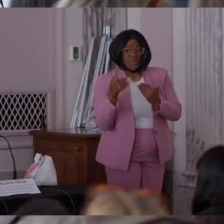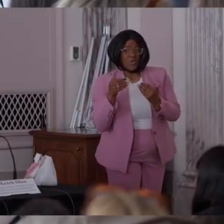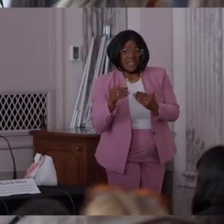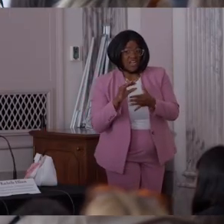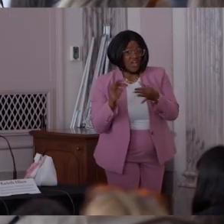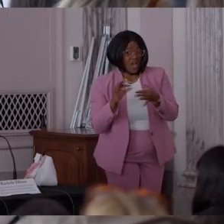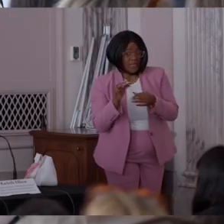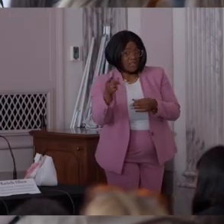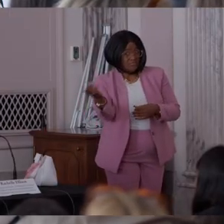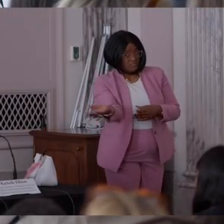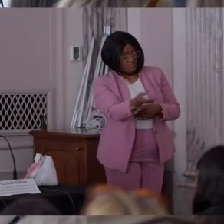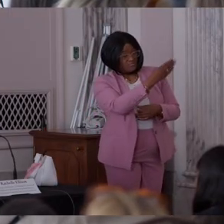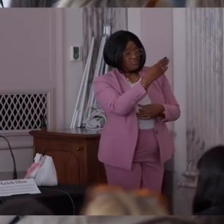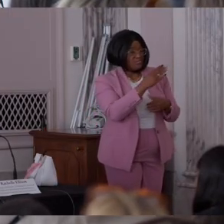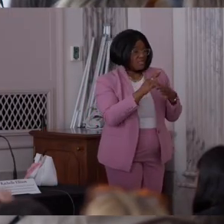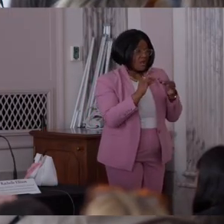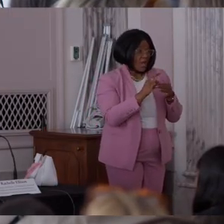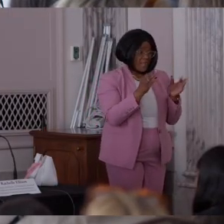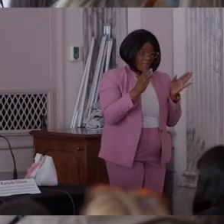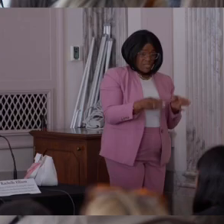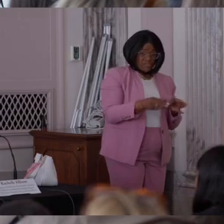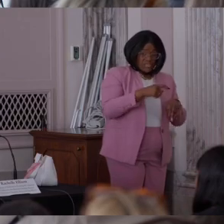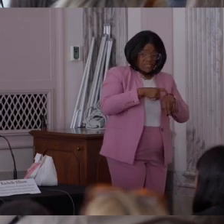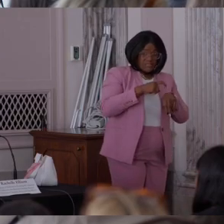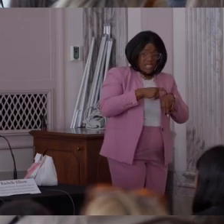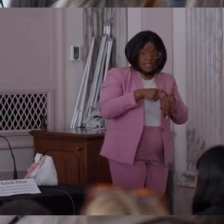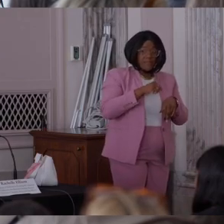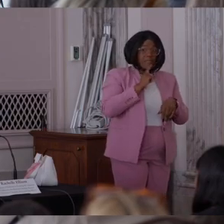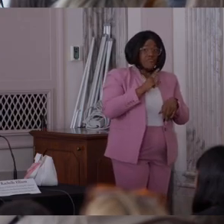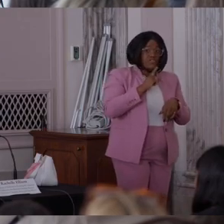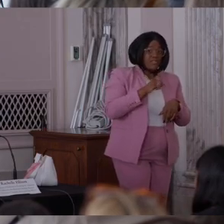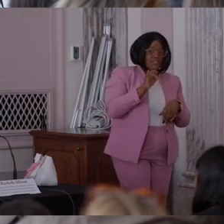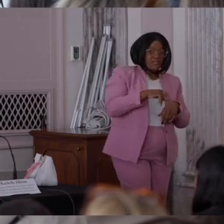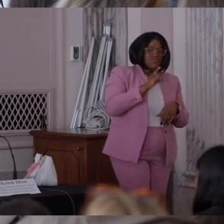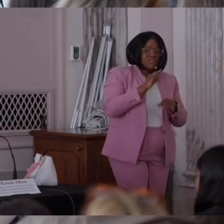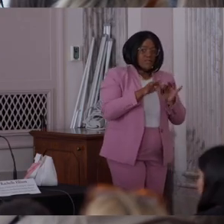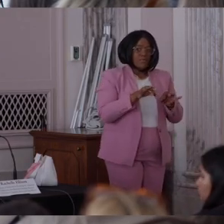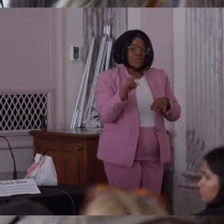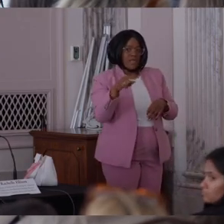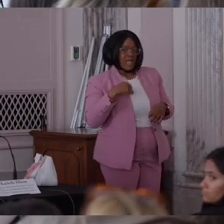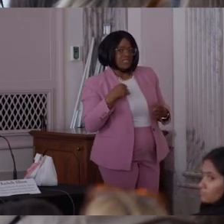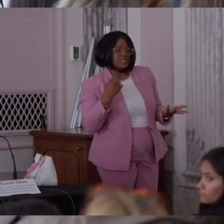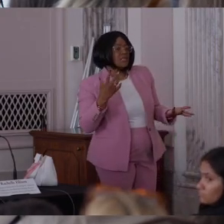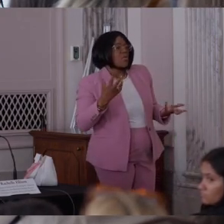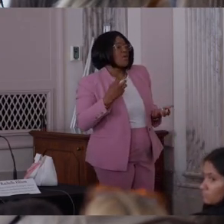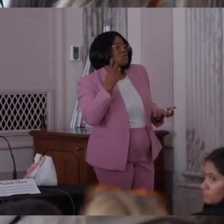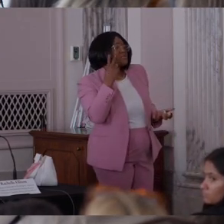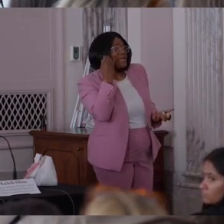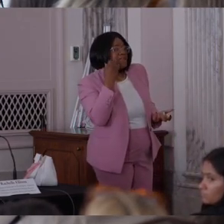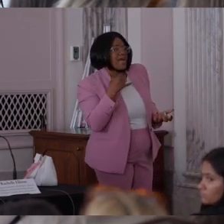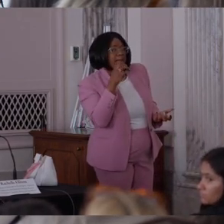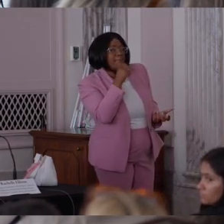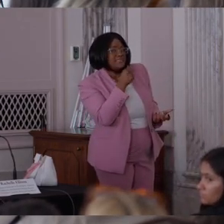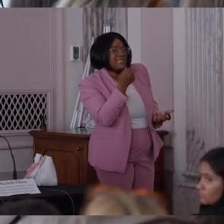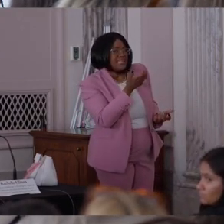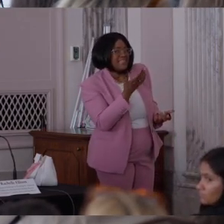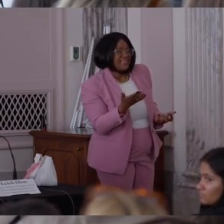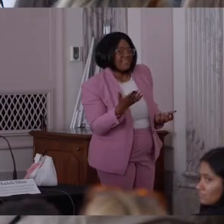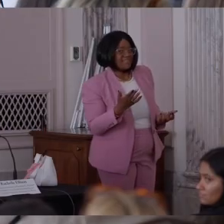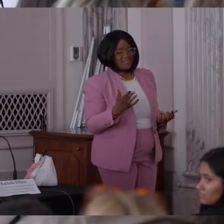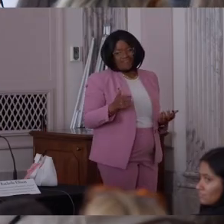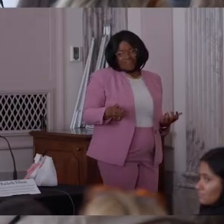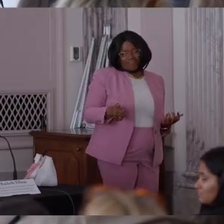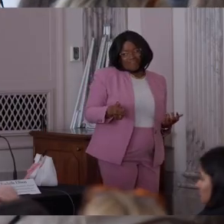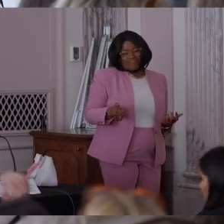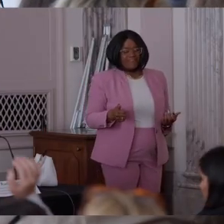before the comment period is over. But it certainly will have a negative impact. Yeah, I was just seeing if I missed anything in my comment